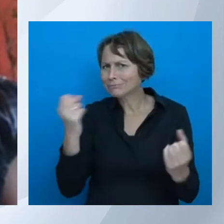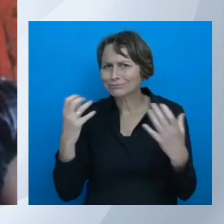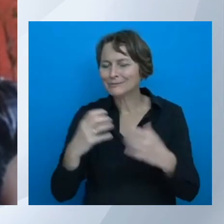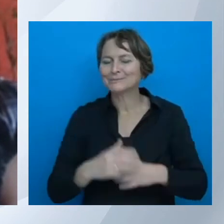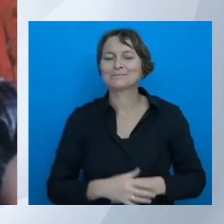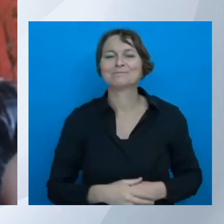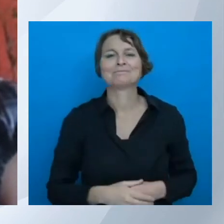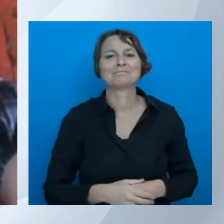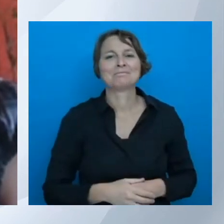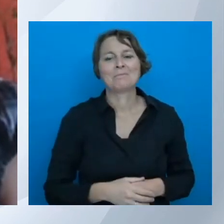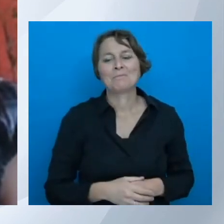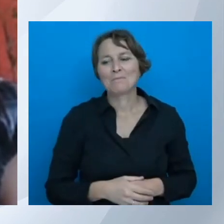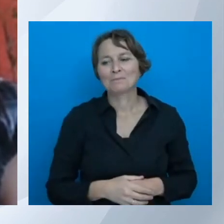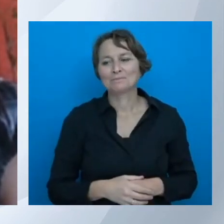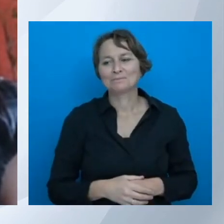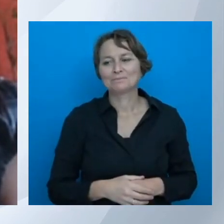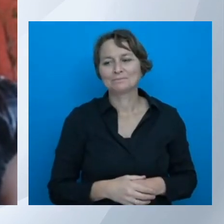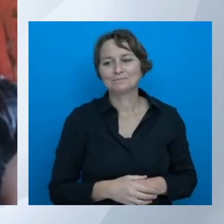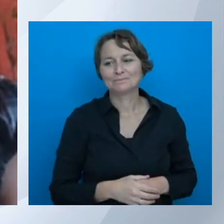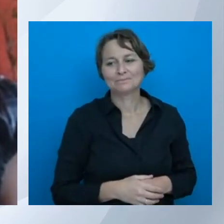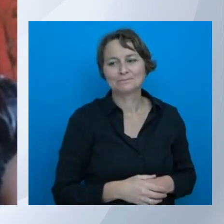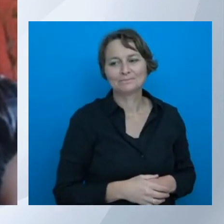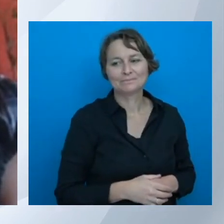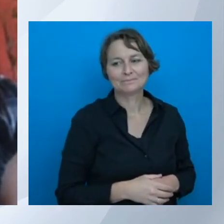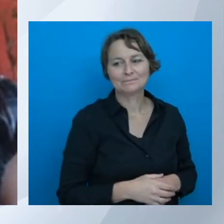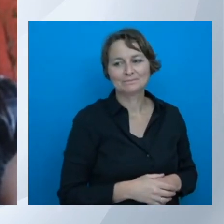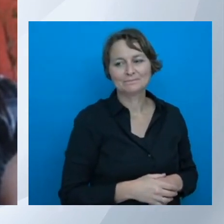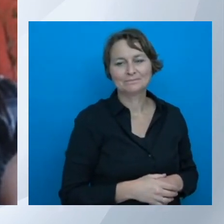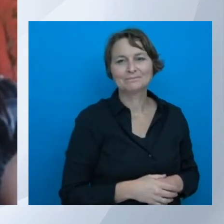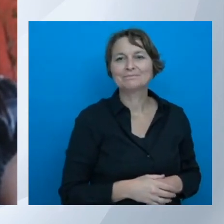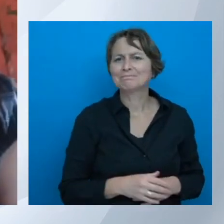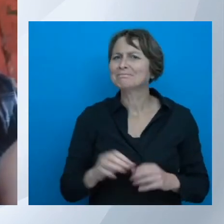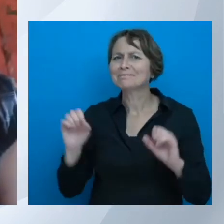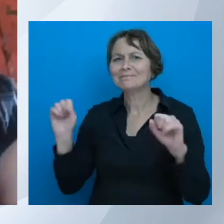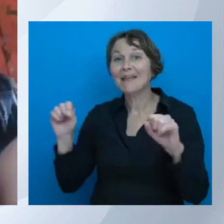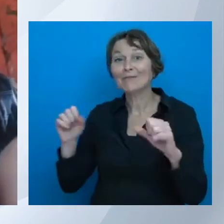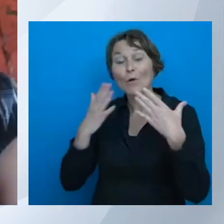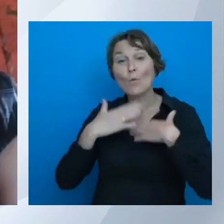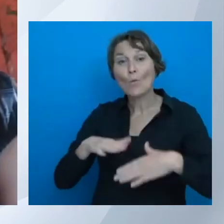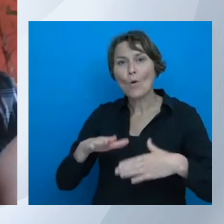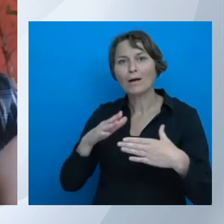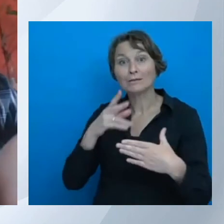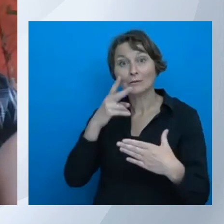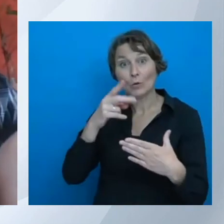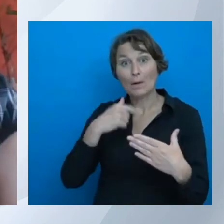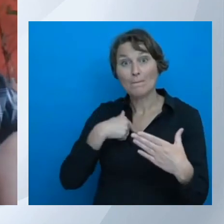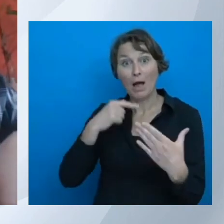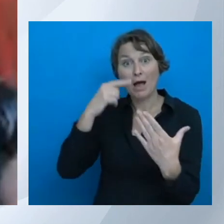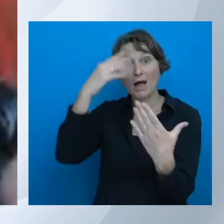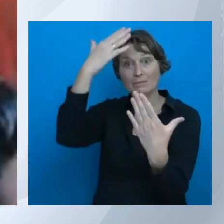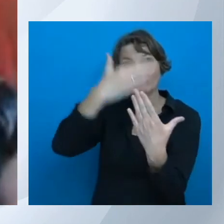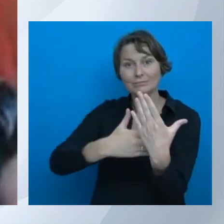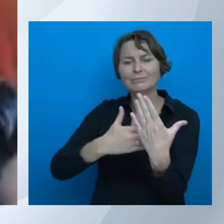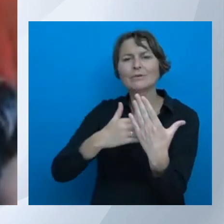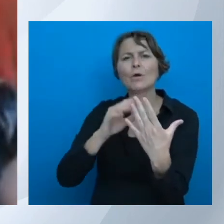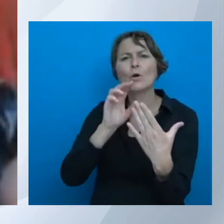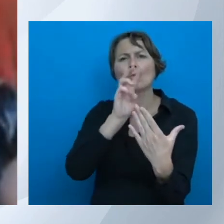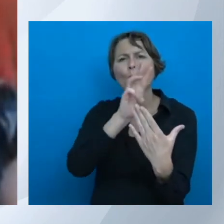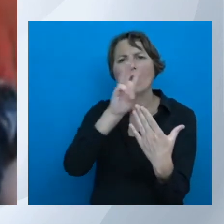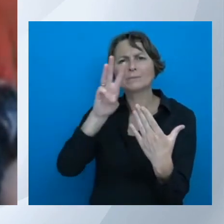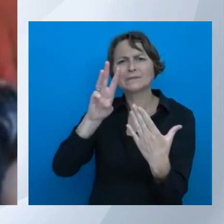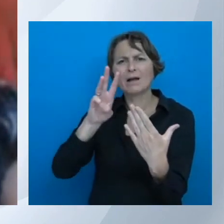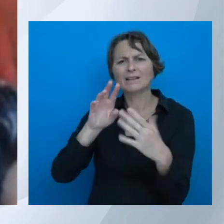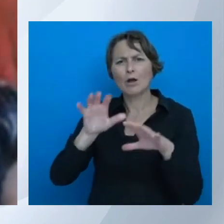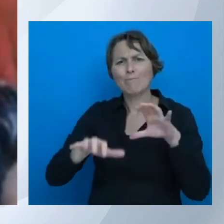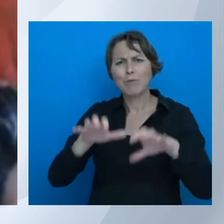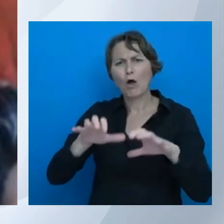would be very happy if you could go and look at my blog for this. I'm just going to share my screen again and show it to you